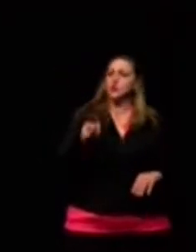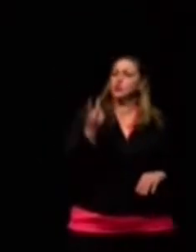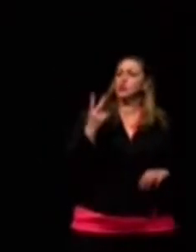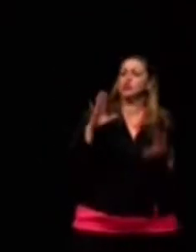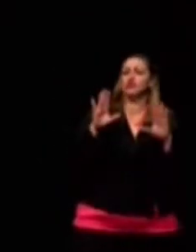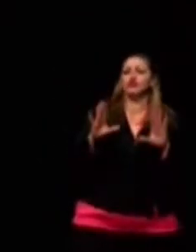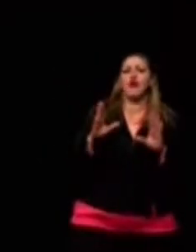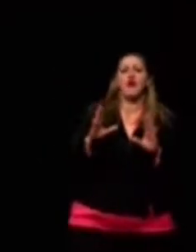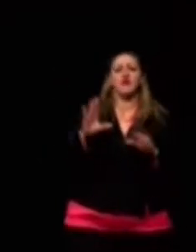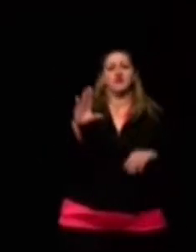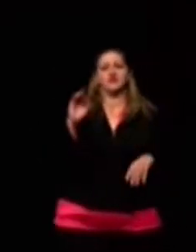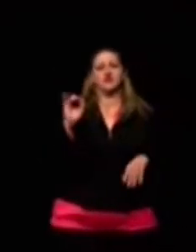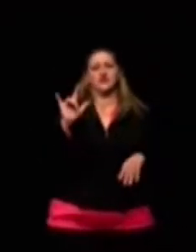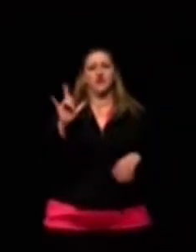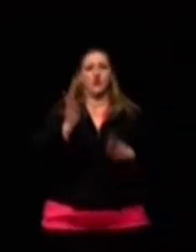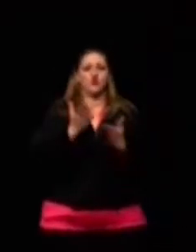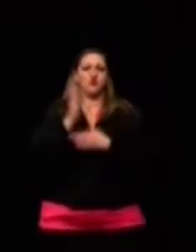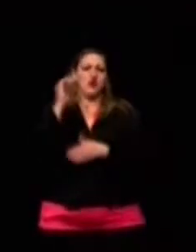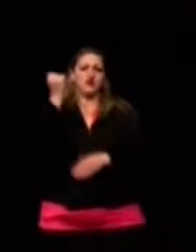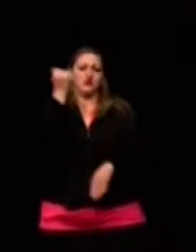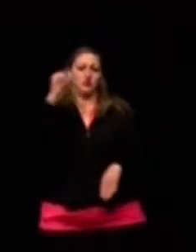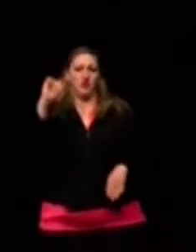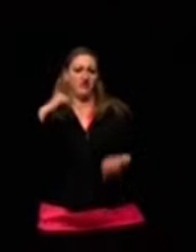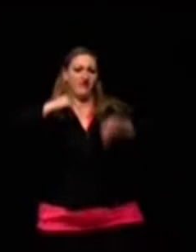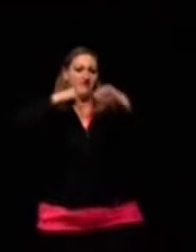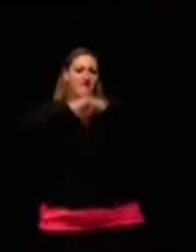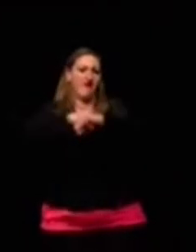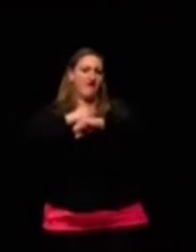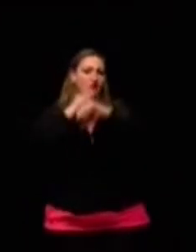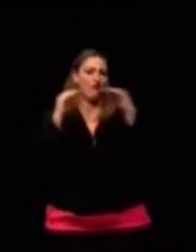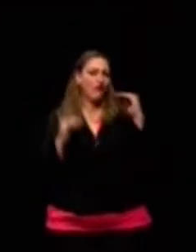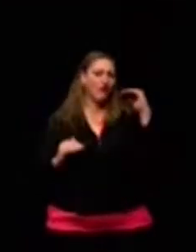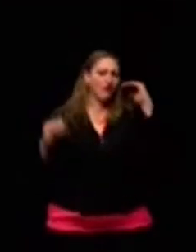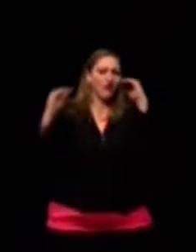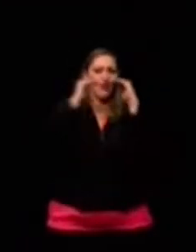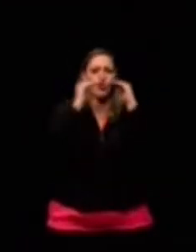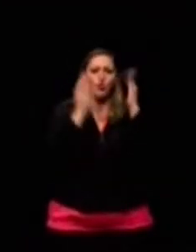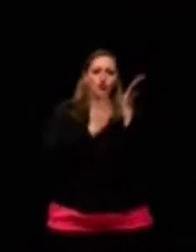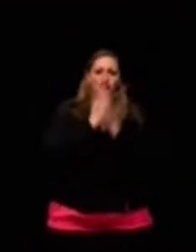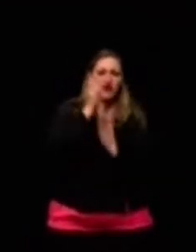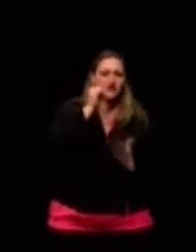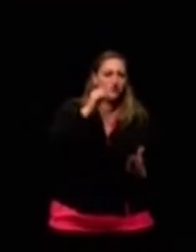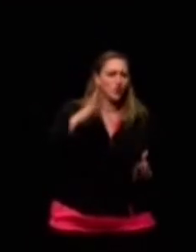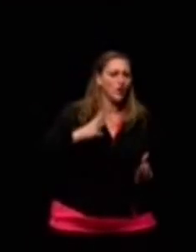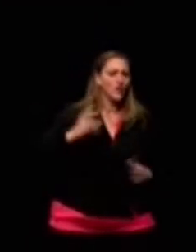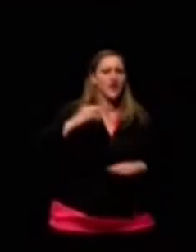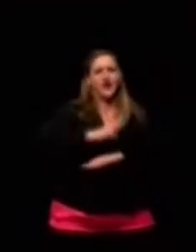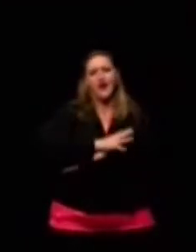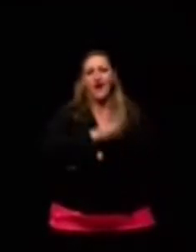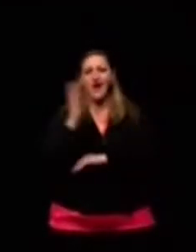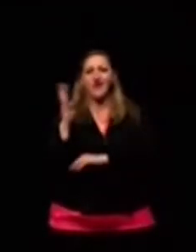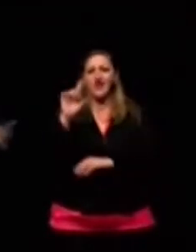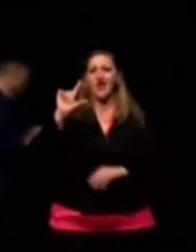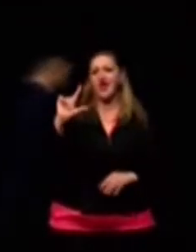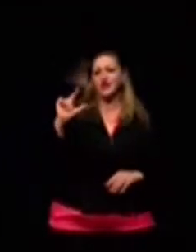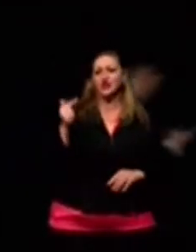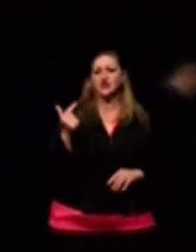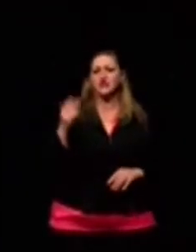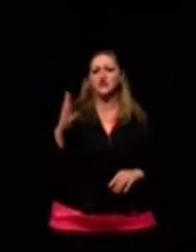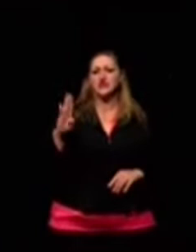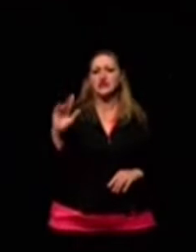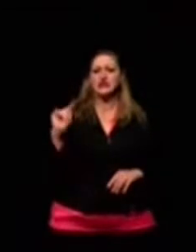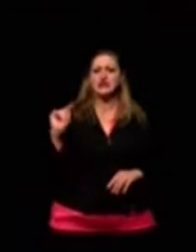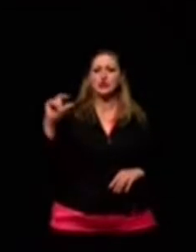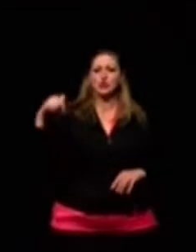civil rights movement, the fight for equal rights for women and the LGBTQ+ community.